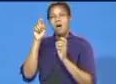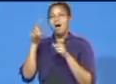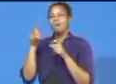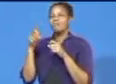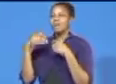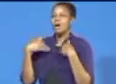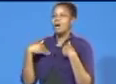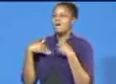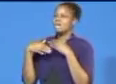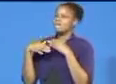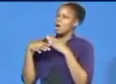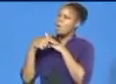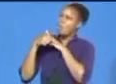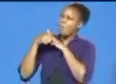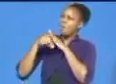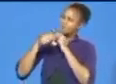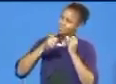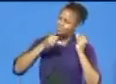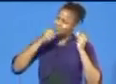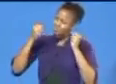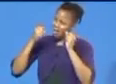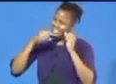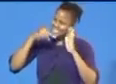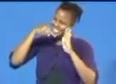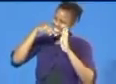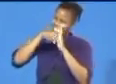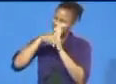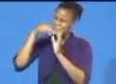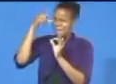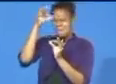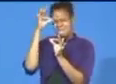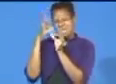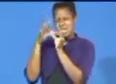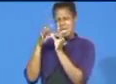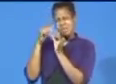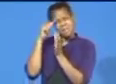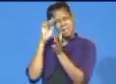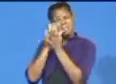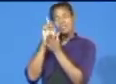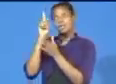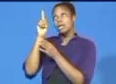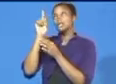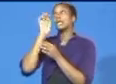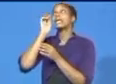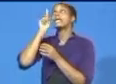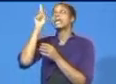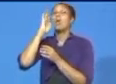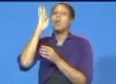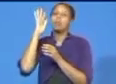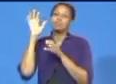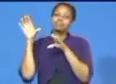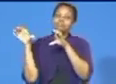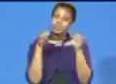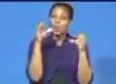of resolute faith that he will do what he says he will do.